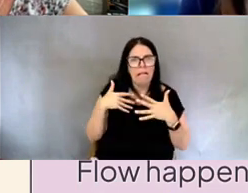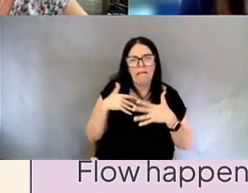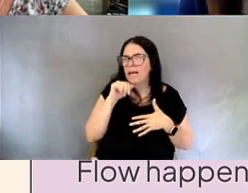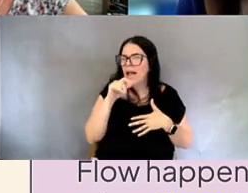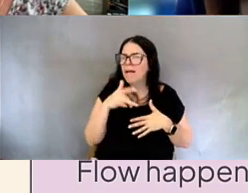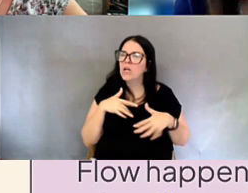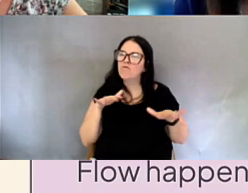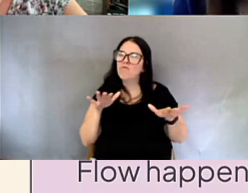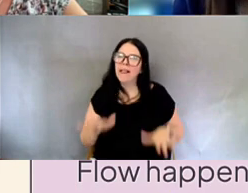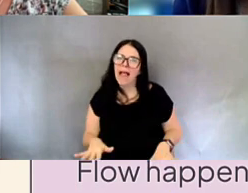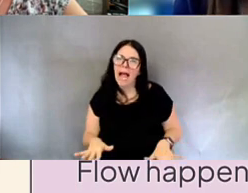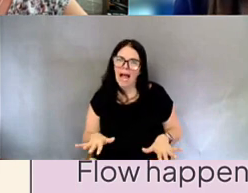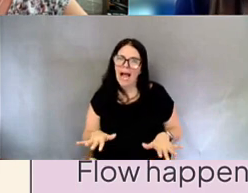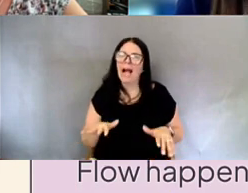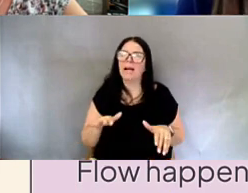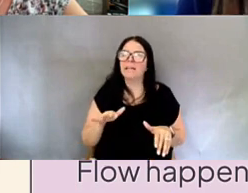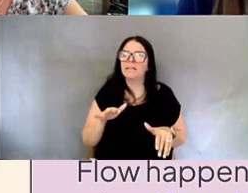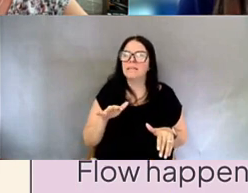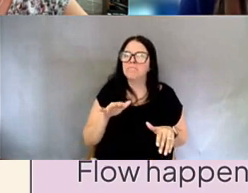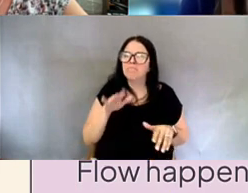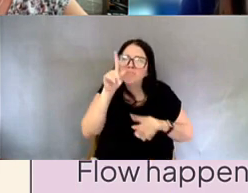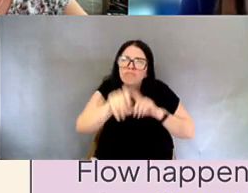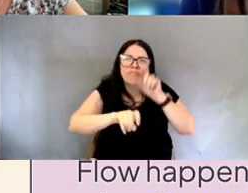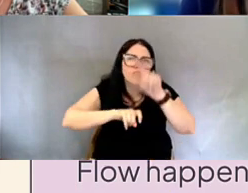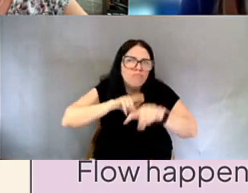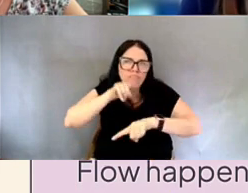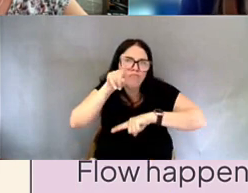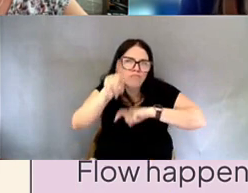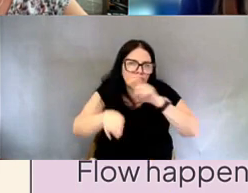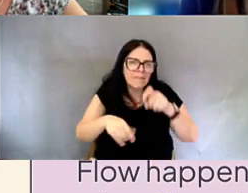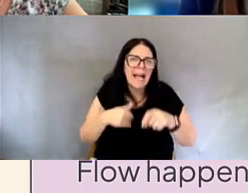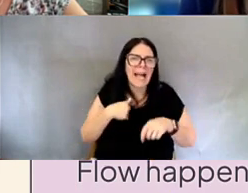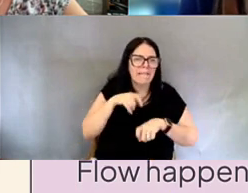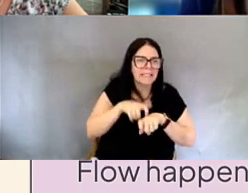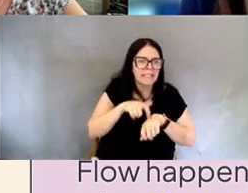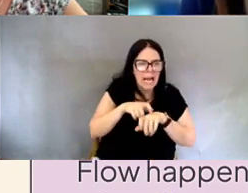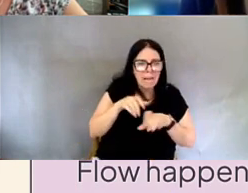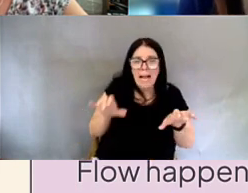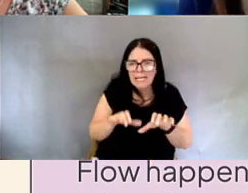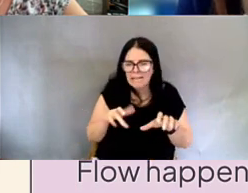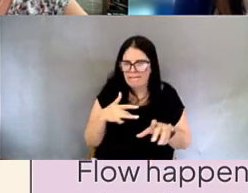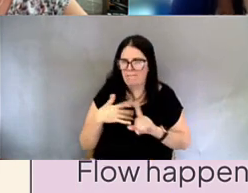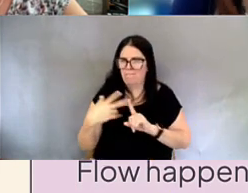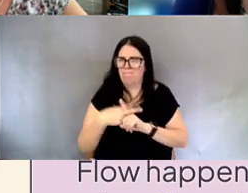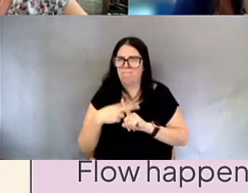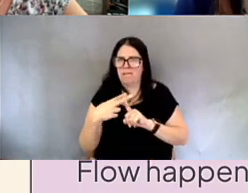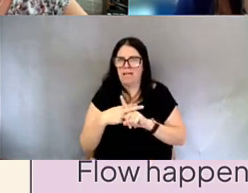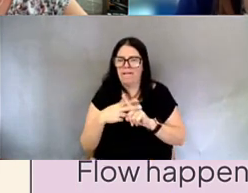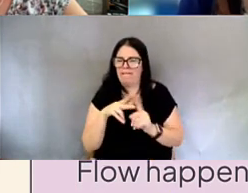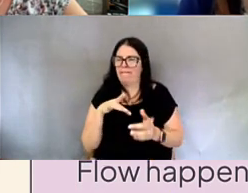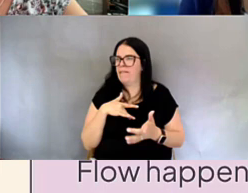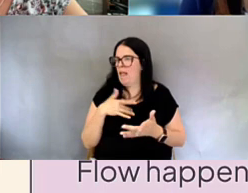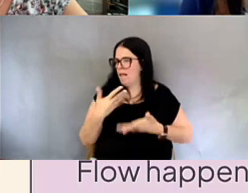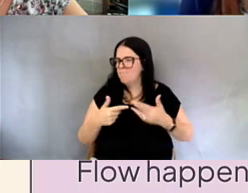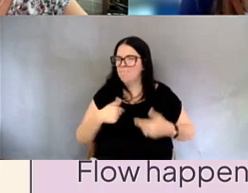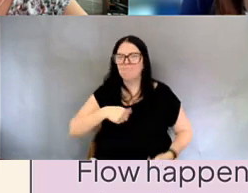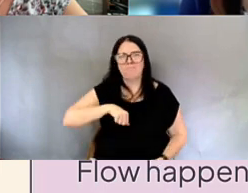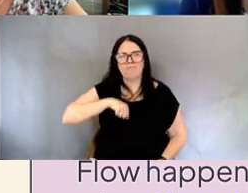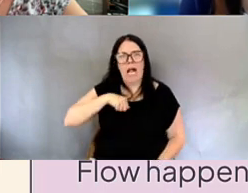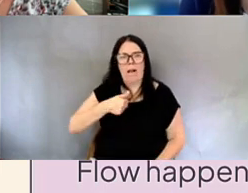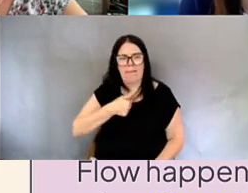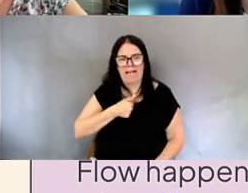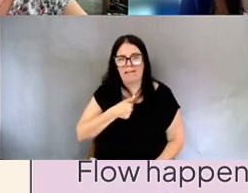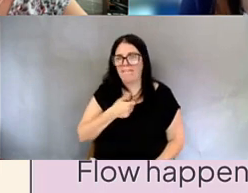questions. Time distorts. Activities are meaningful, and you're fully immersed and proud of what you're doing.